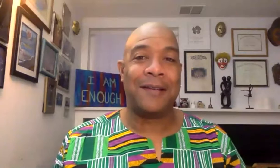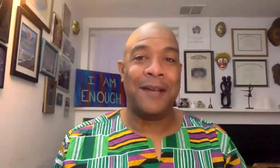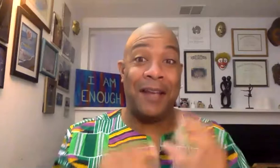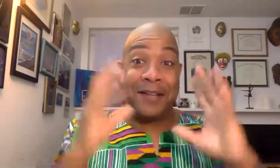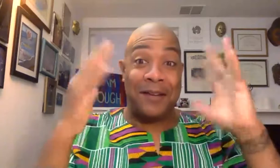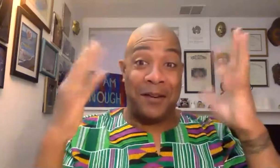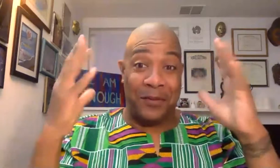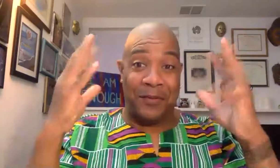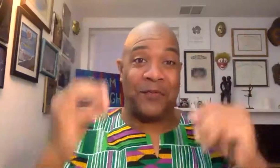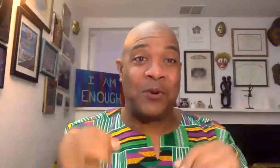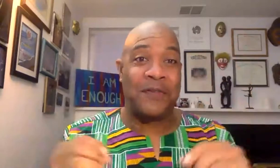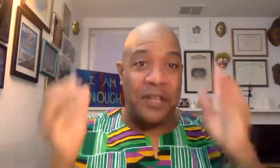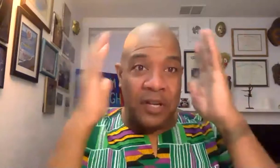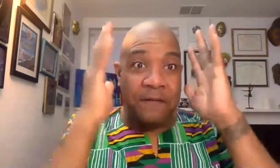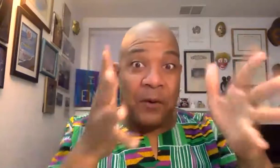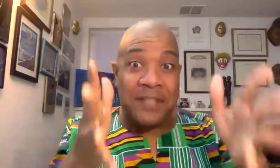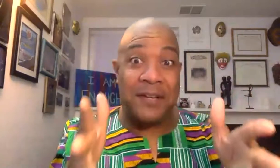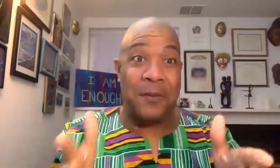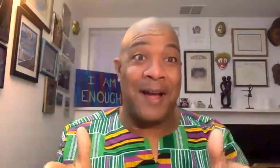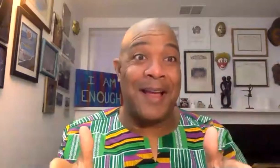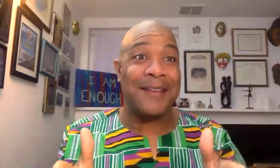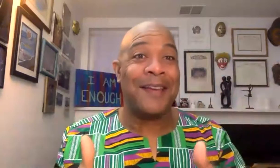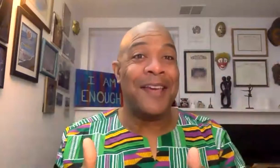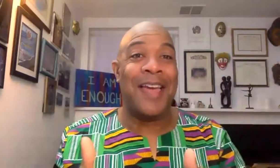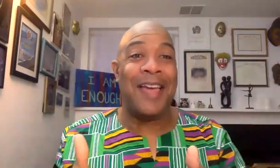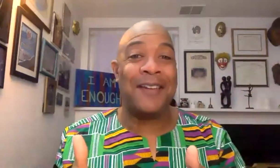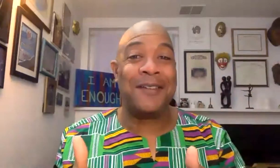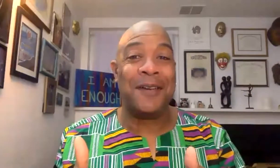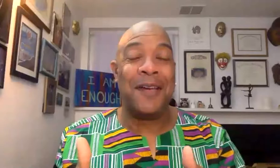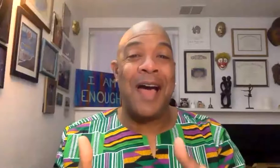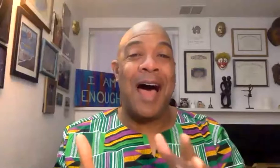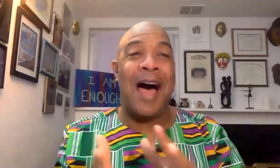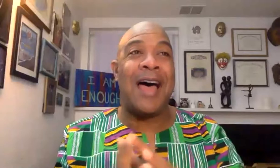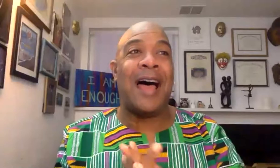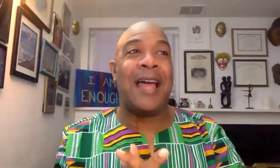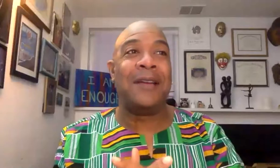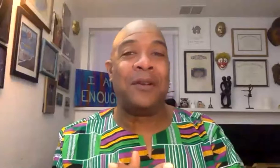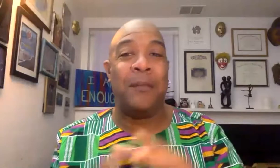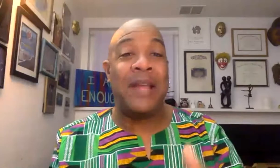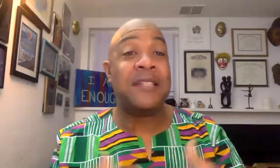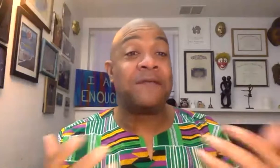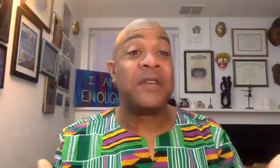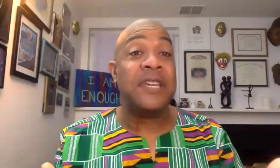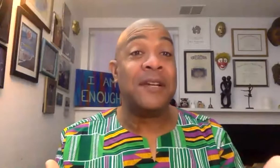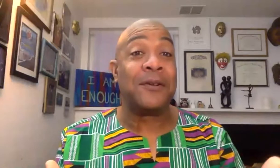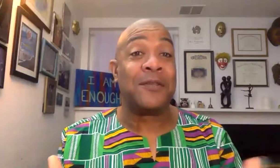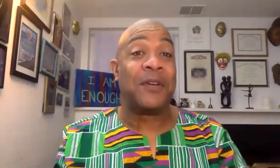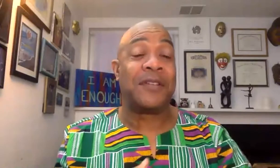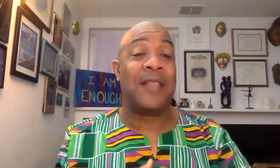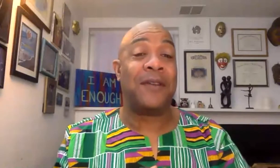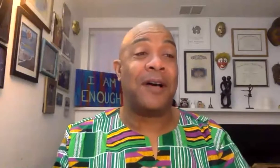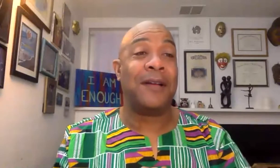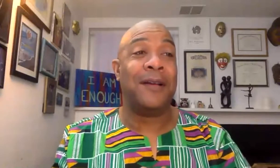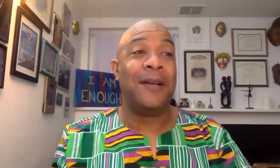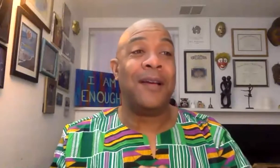And it, you know, folks have said, you need to focus in your mind. And I lamented for years because